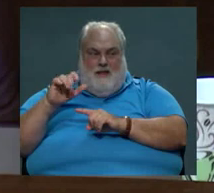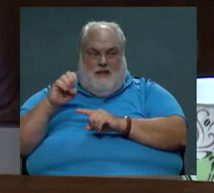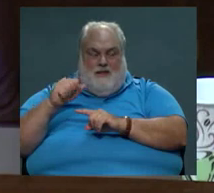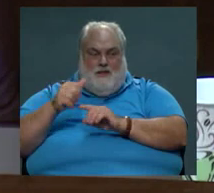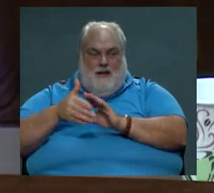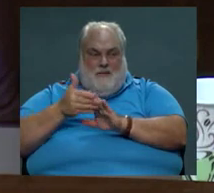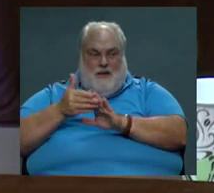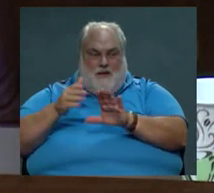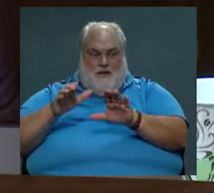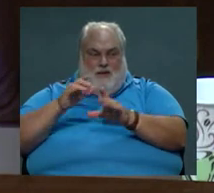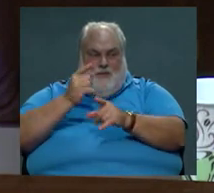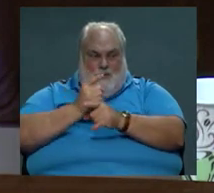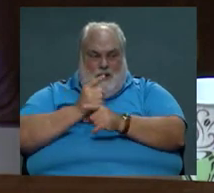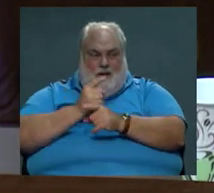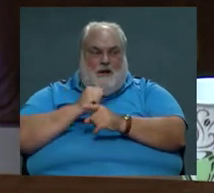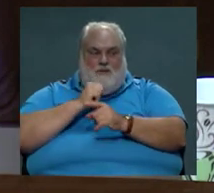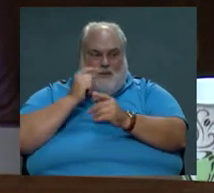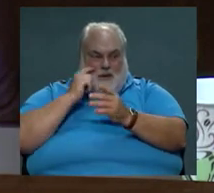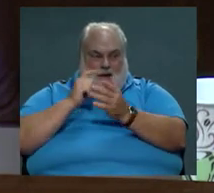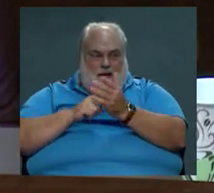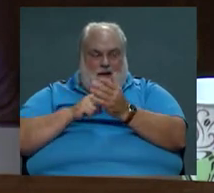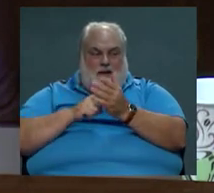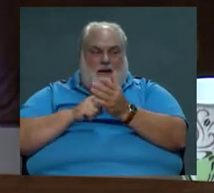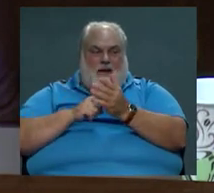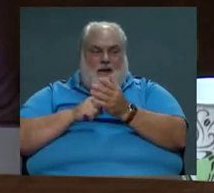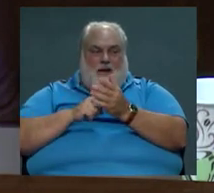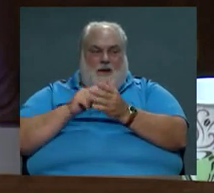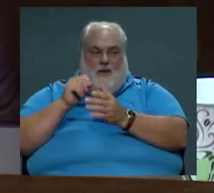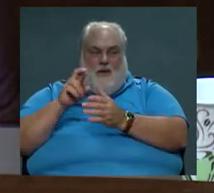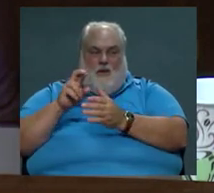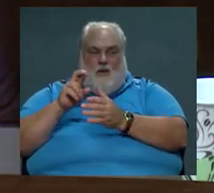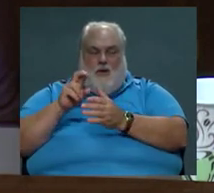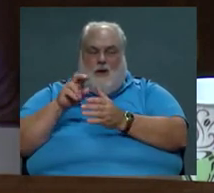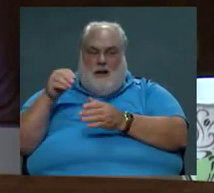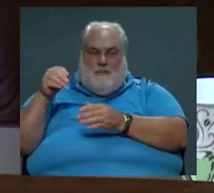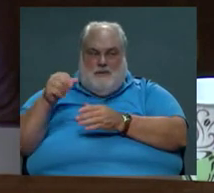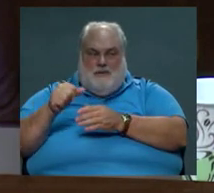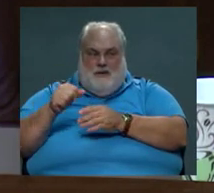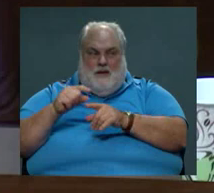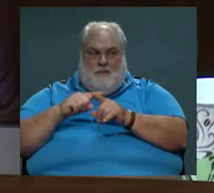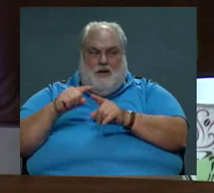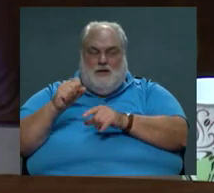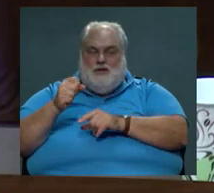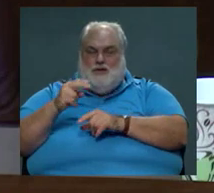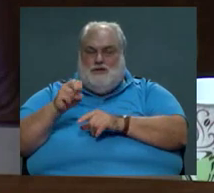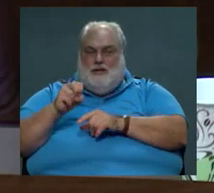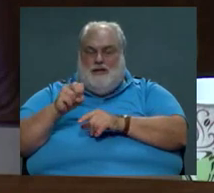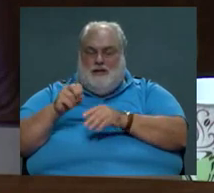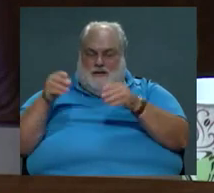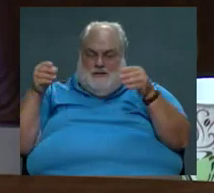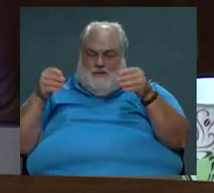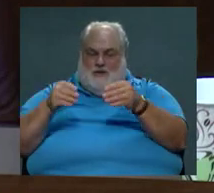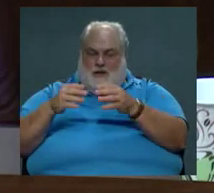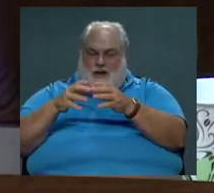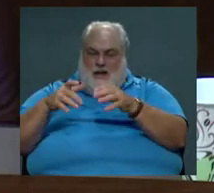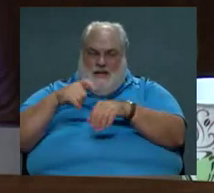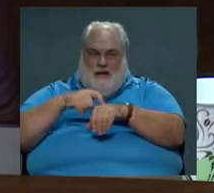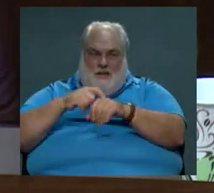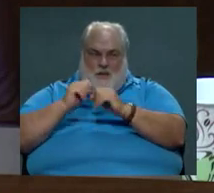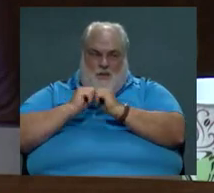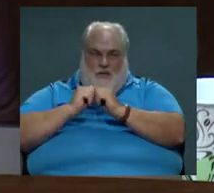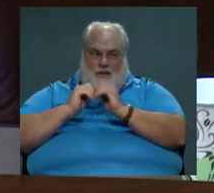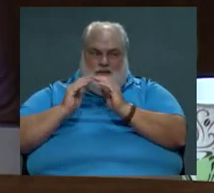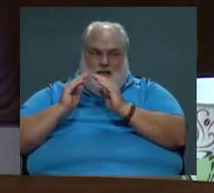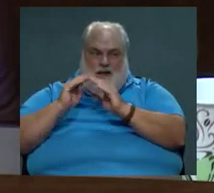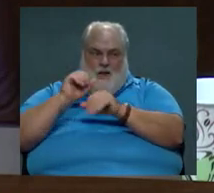it's the right thing to do, not for recognition or acknowledgement or compensation, but she spent a tremendous amount of time intimately with the city,